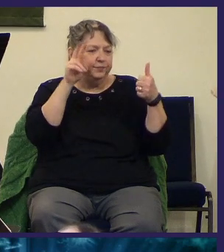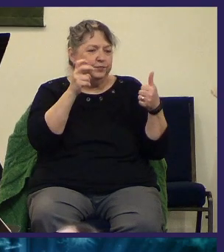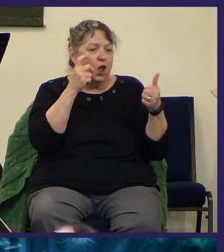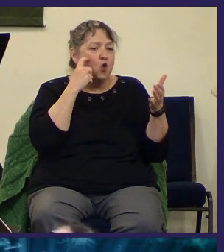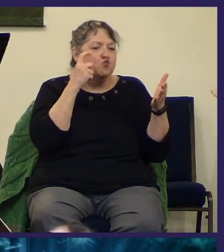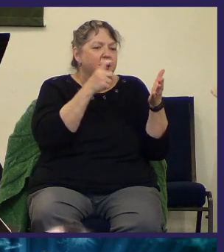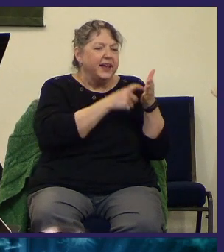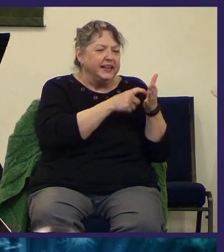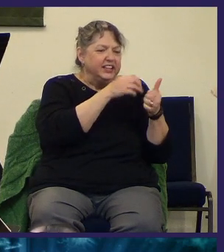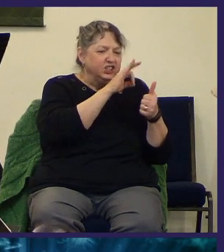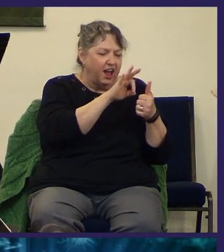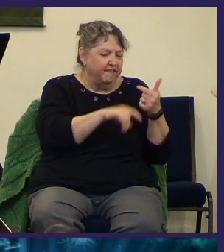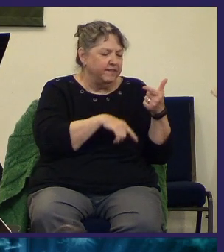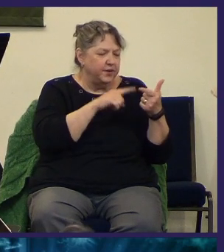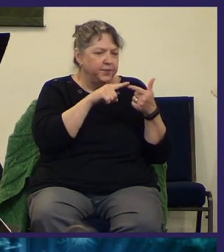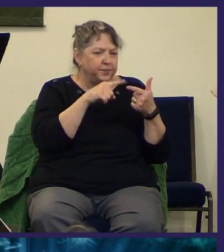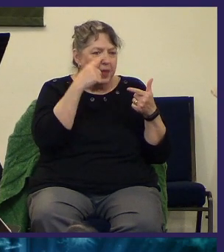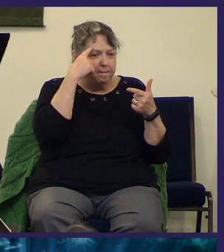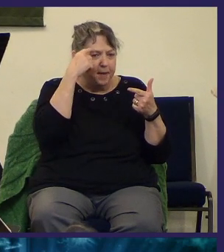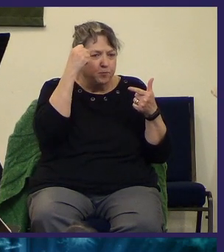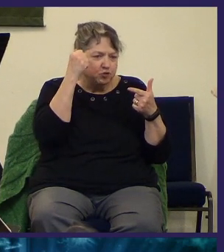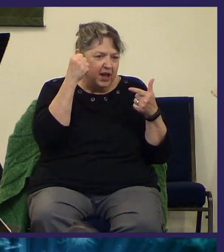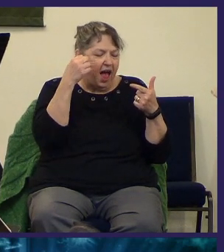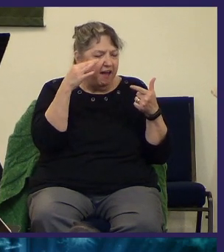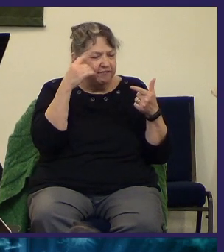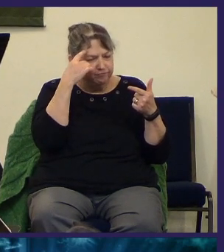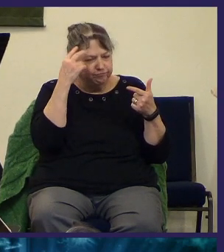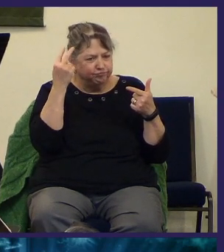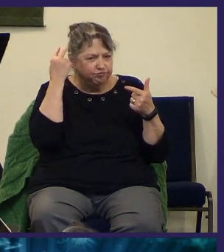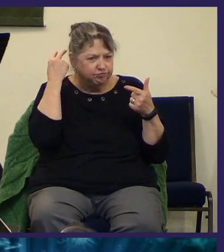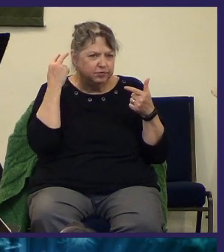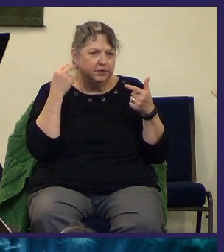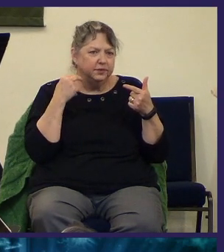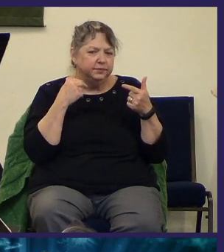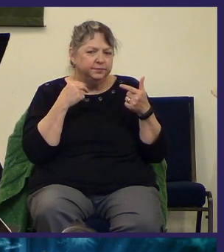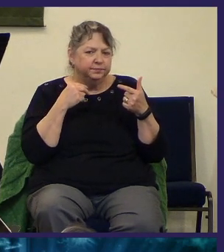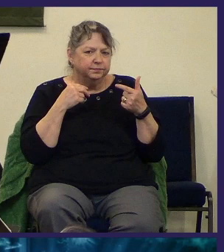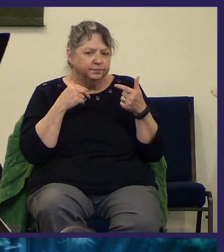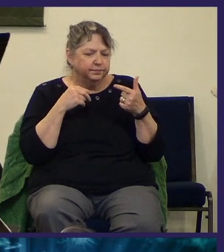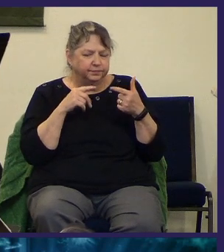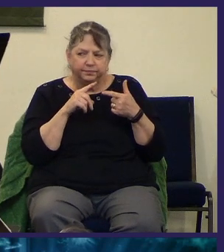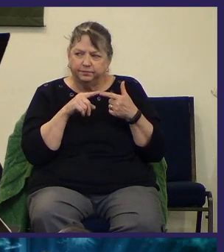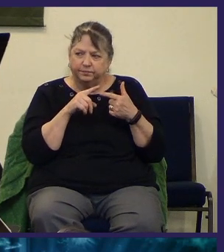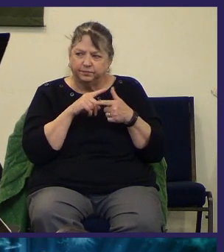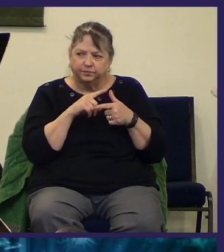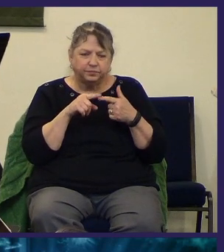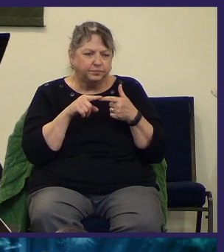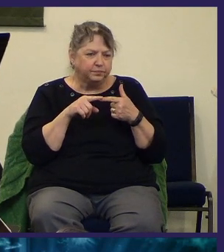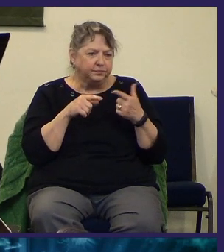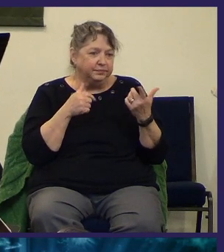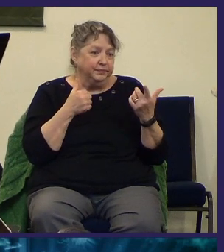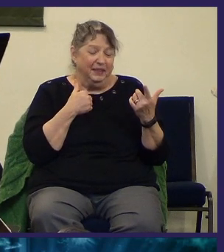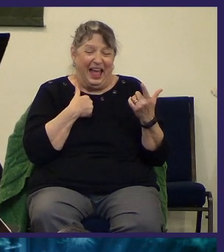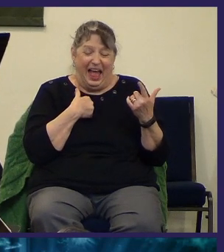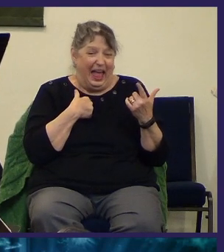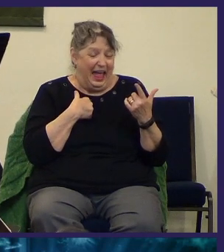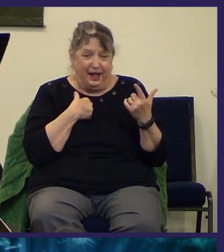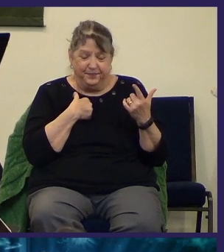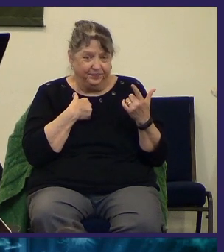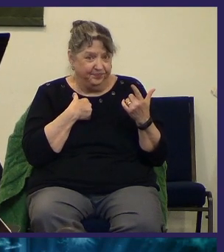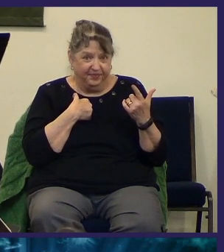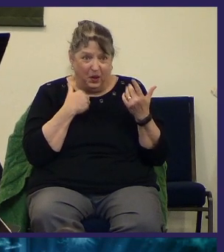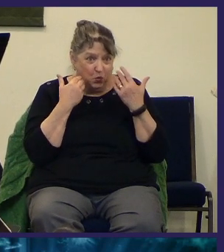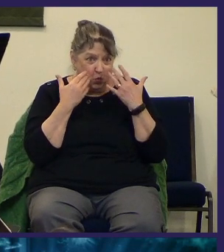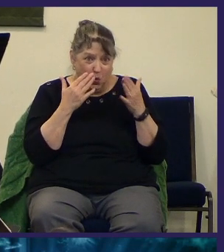i use them all the time you know why because i have a hard time i'm poor at making choices but